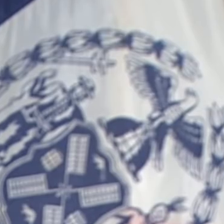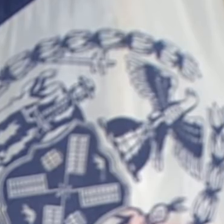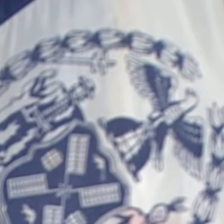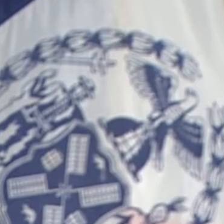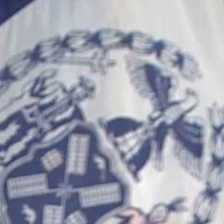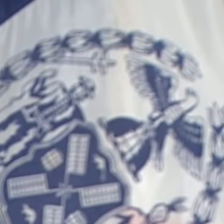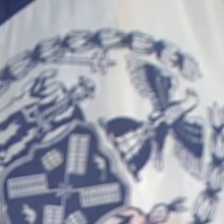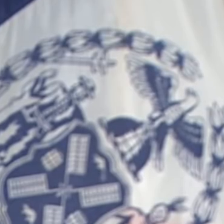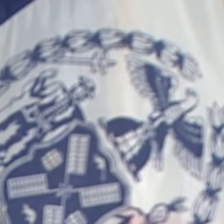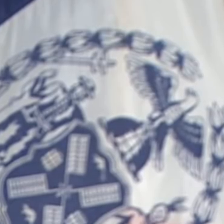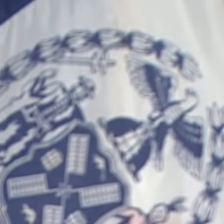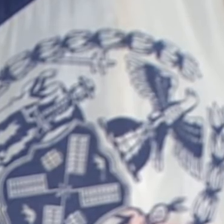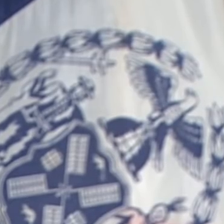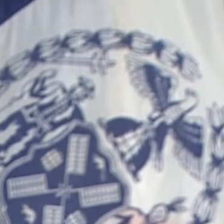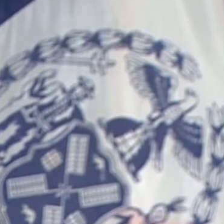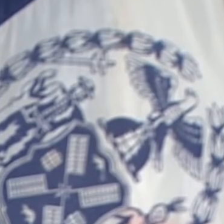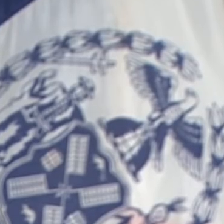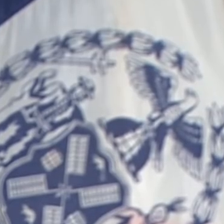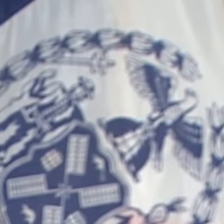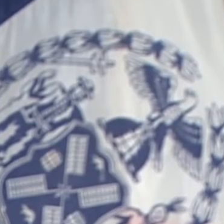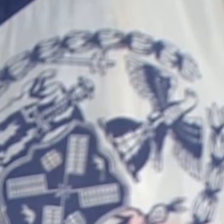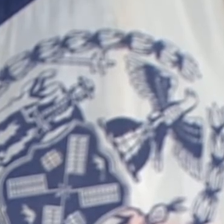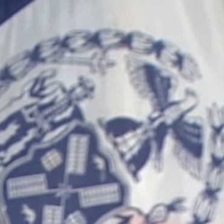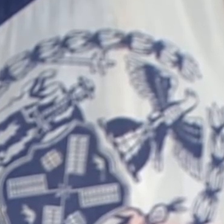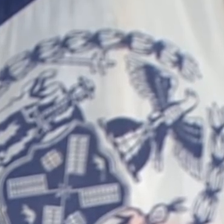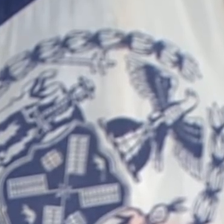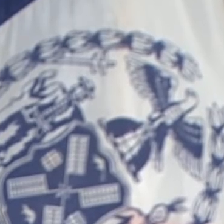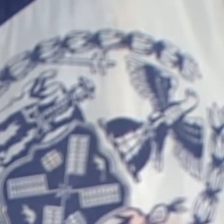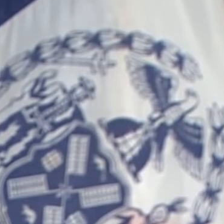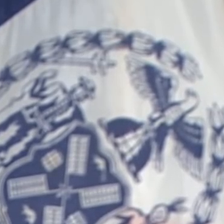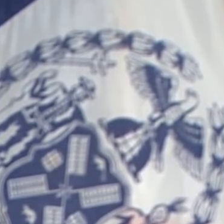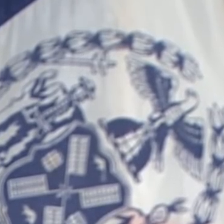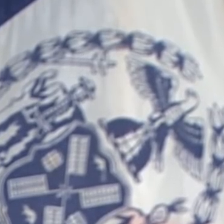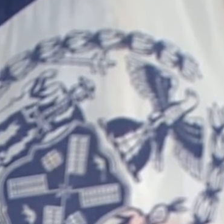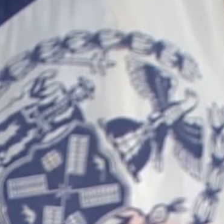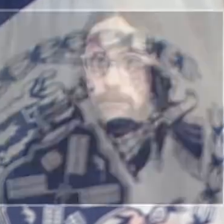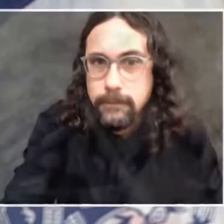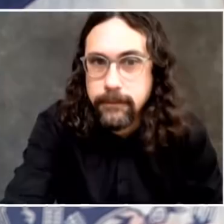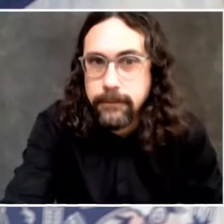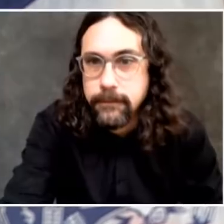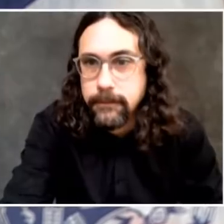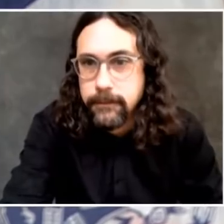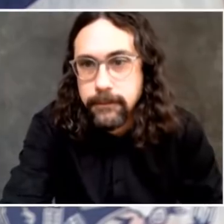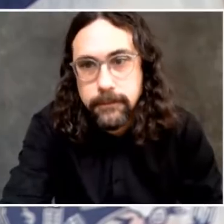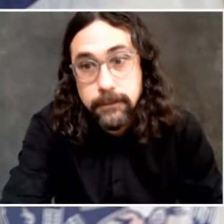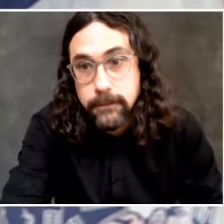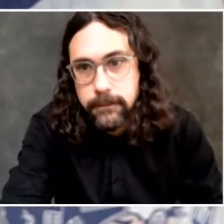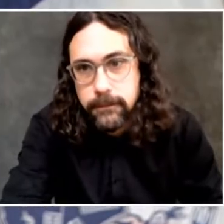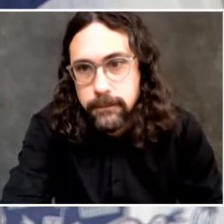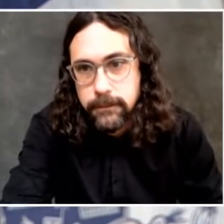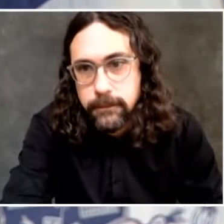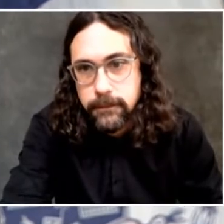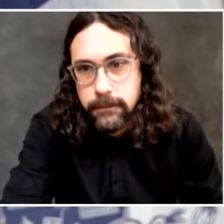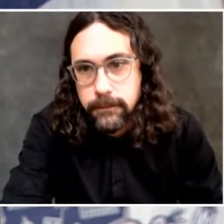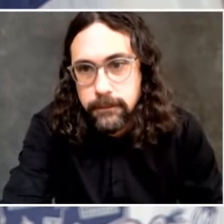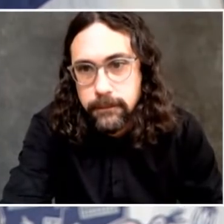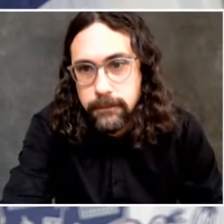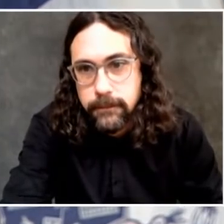socially distance, telling you to shelter in place. People really listened and they really did what was needed, even though it was very